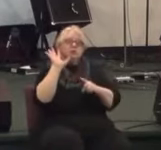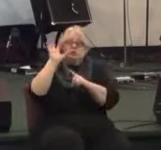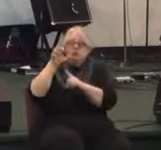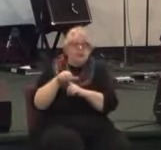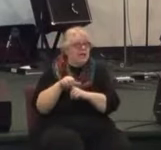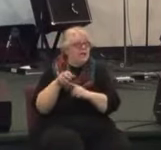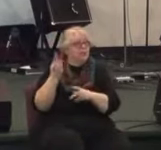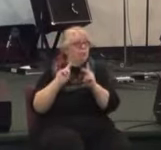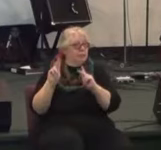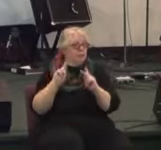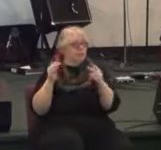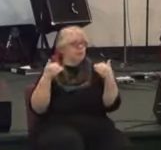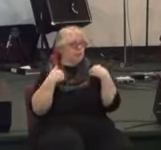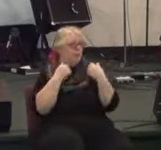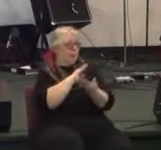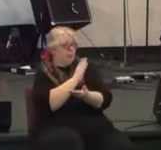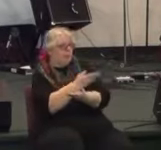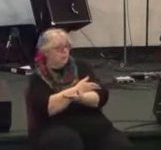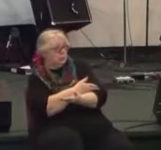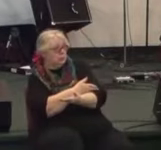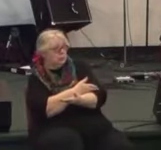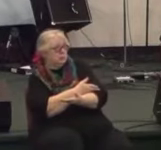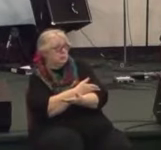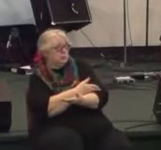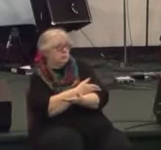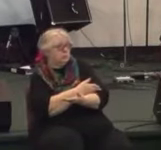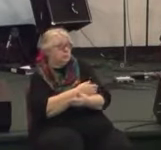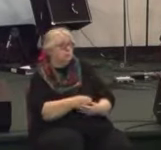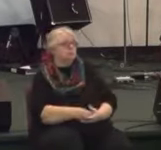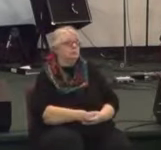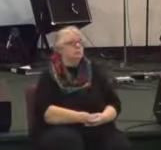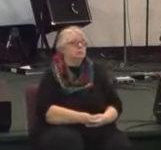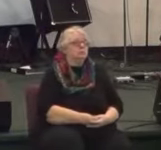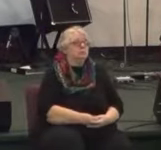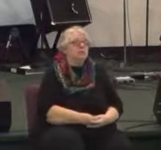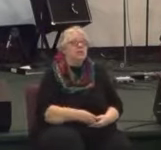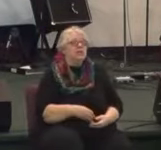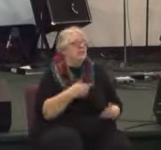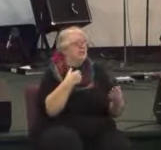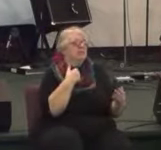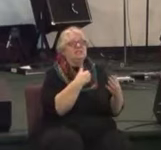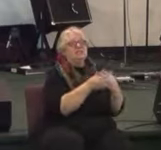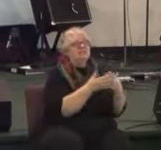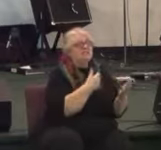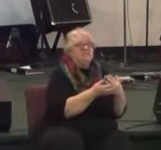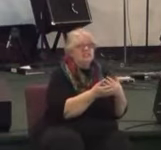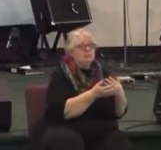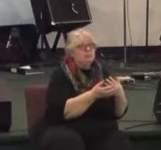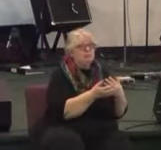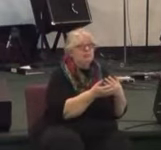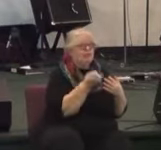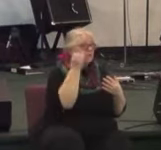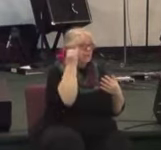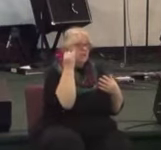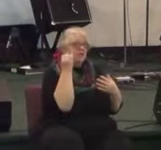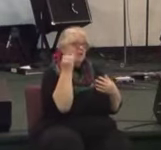He needs the power. He needs to be going where the word is strong. So Herod sees the opportune time to